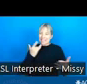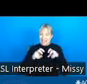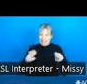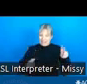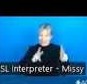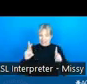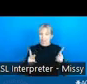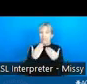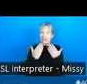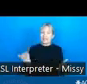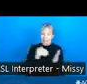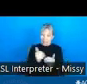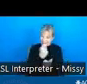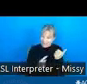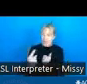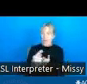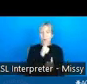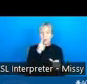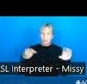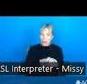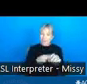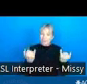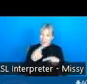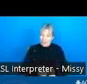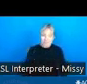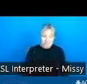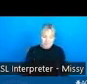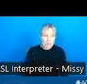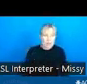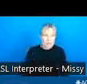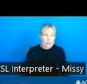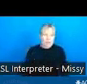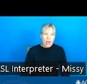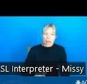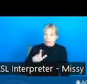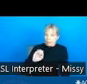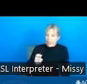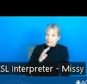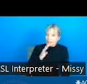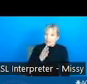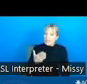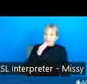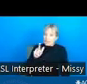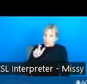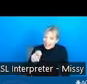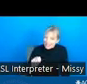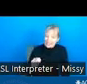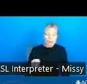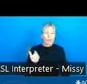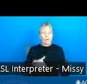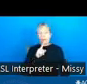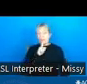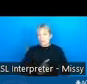And thank you again to everyone who's joining us. Allison, thank you. And it's a